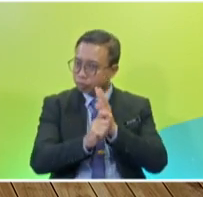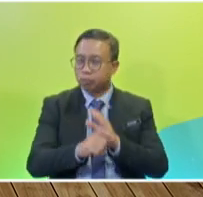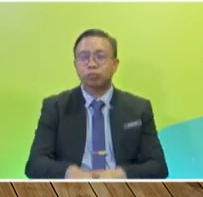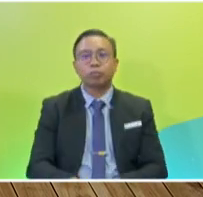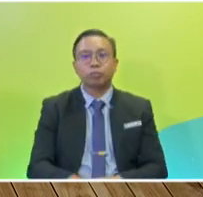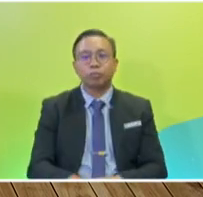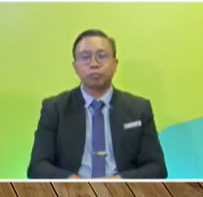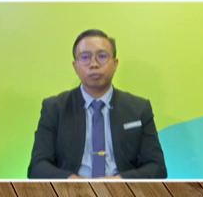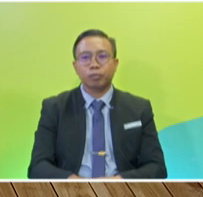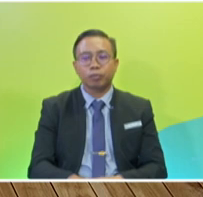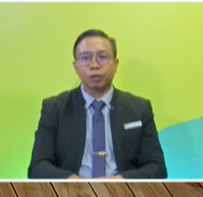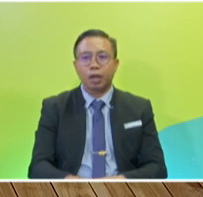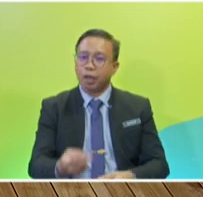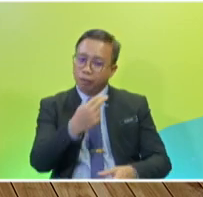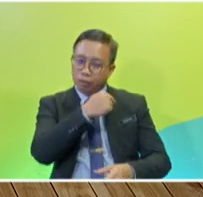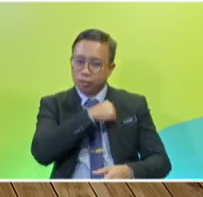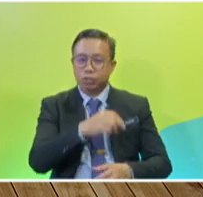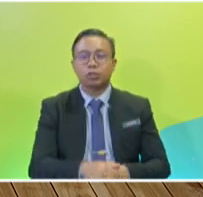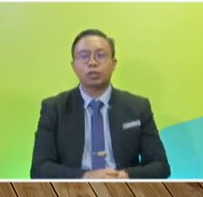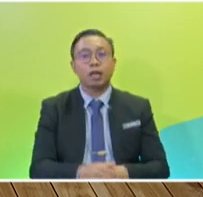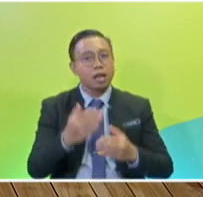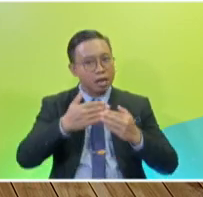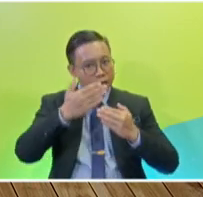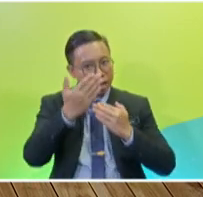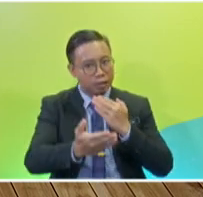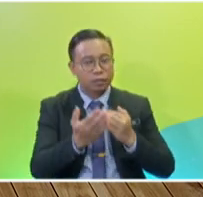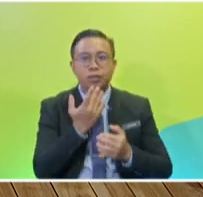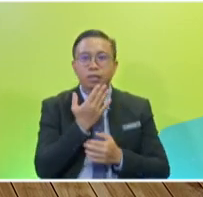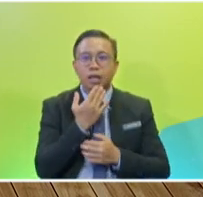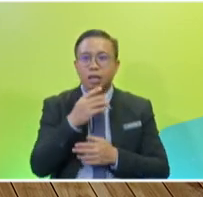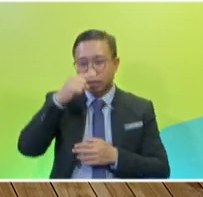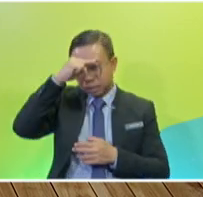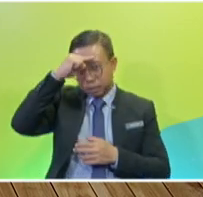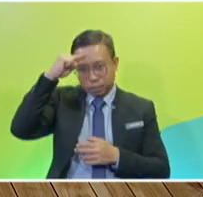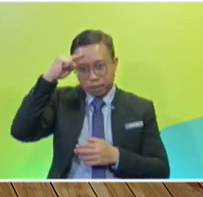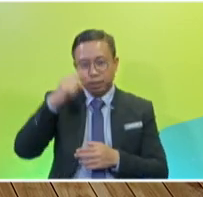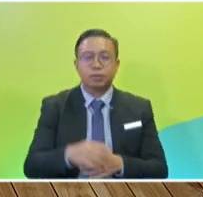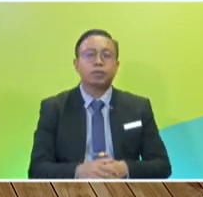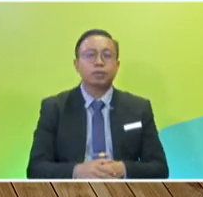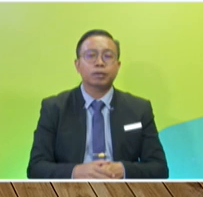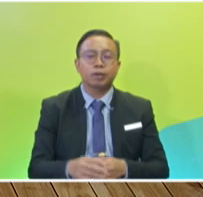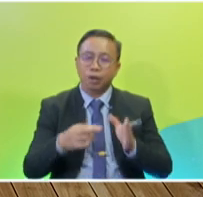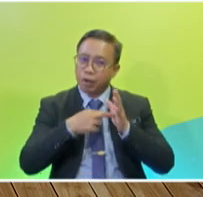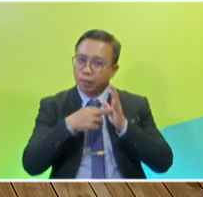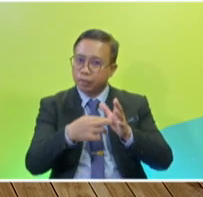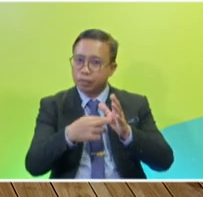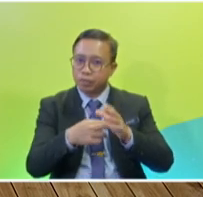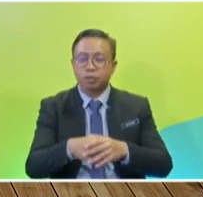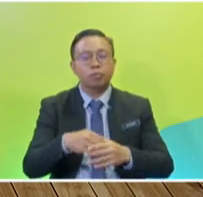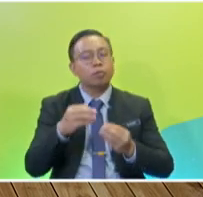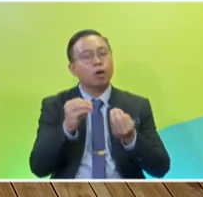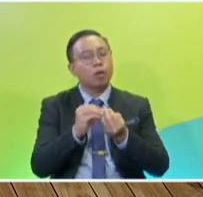benefits, advantages. Now the next color will be black. Now black represents